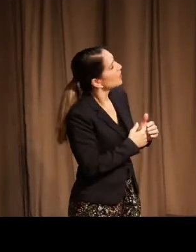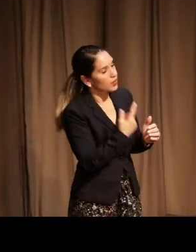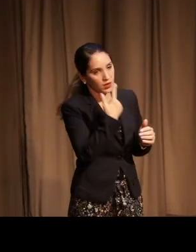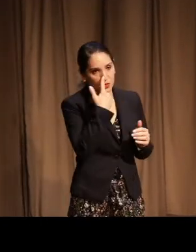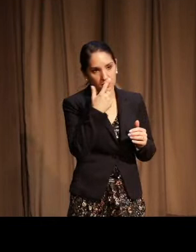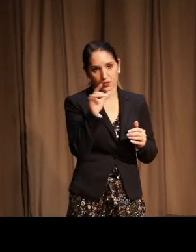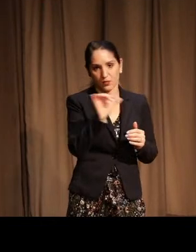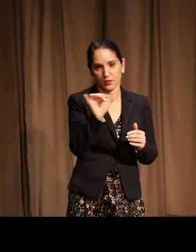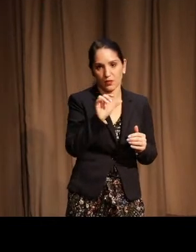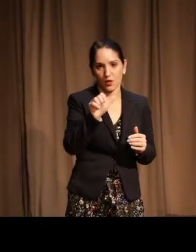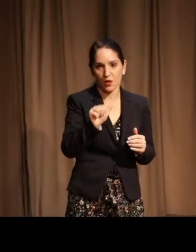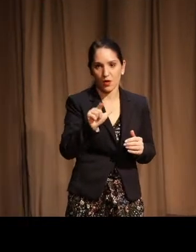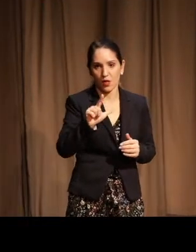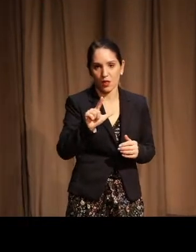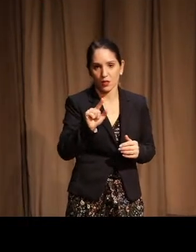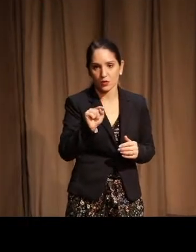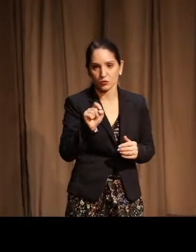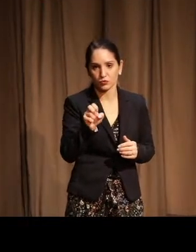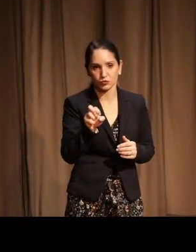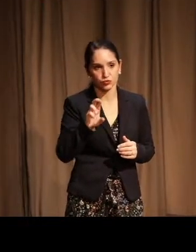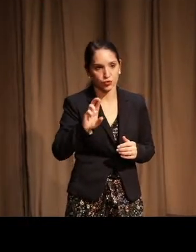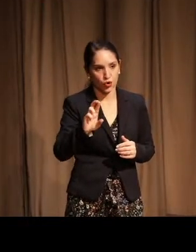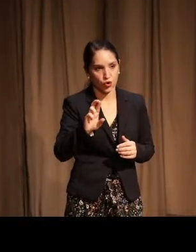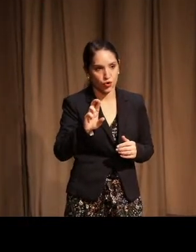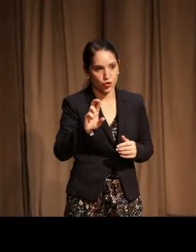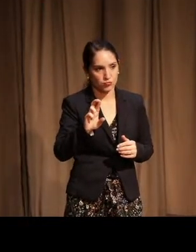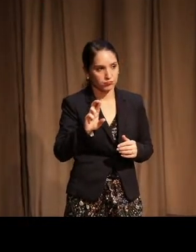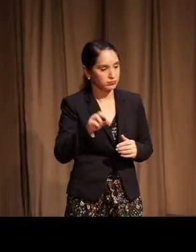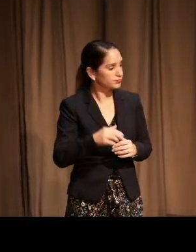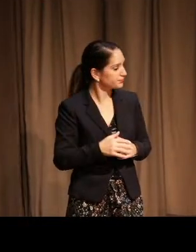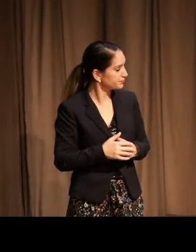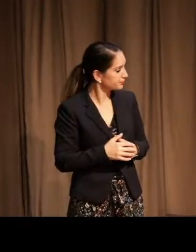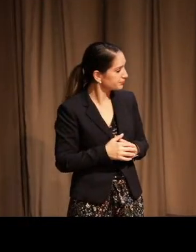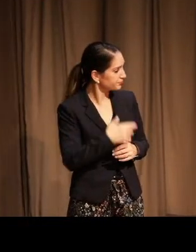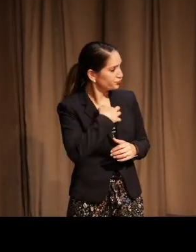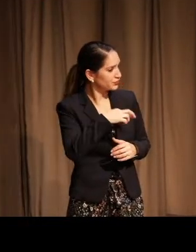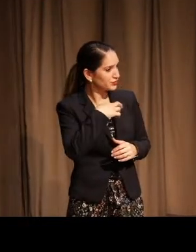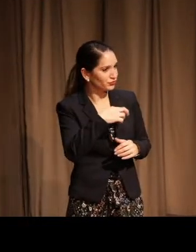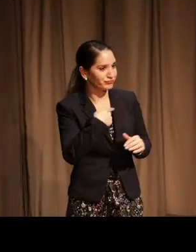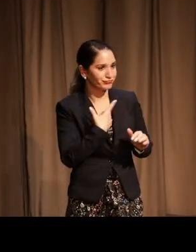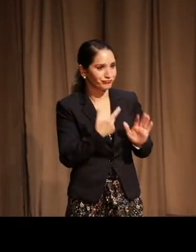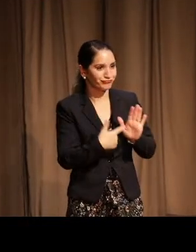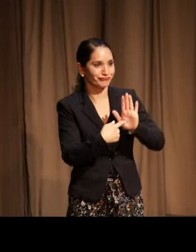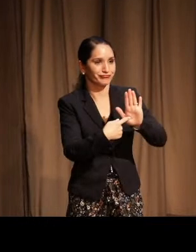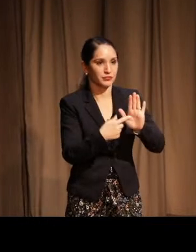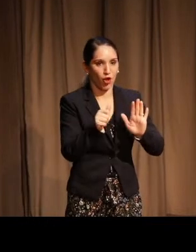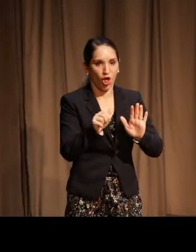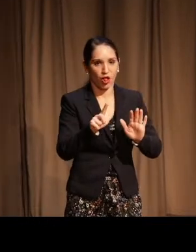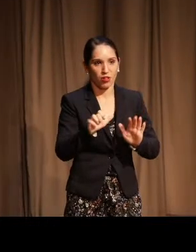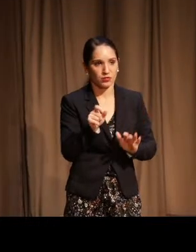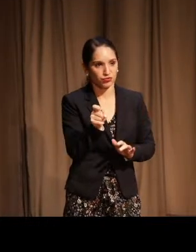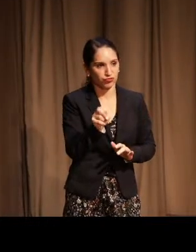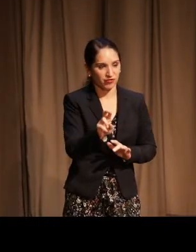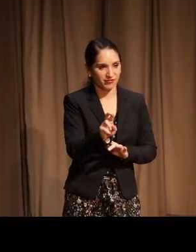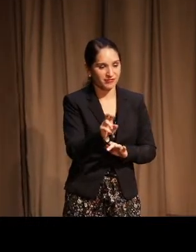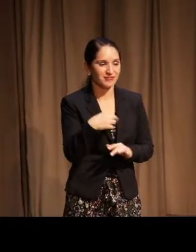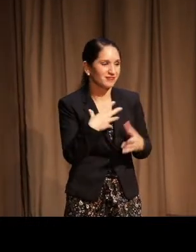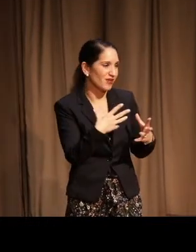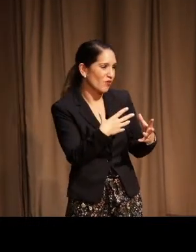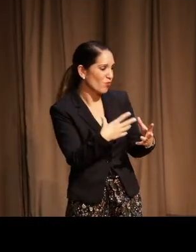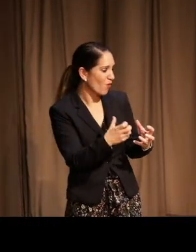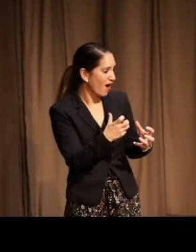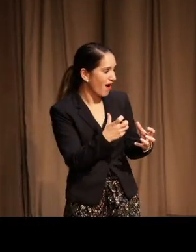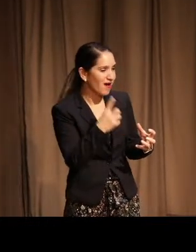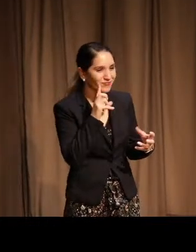like. Aqui, ó, Chico Mendes. Ah, tá. Right here. But I just wanted to